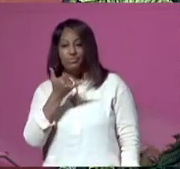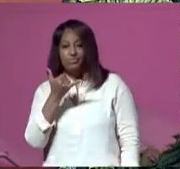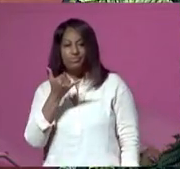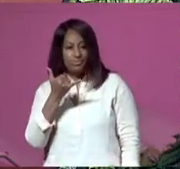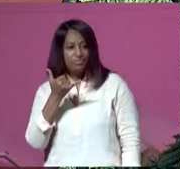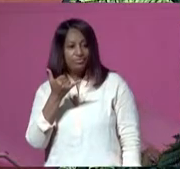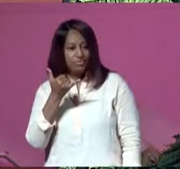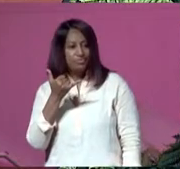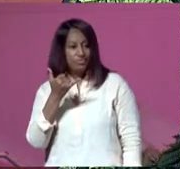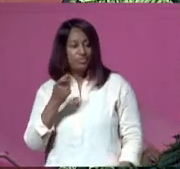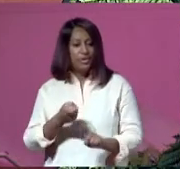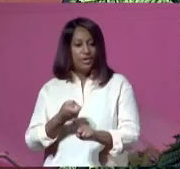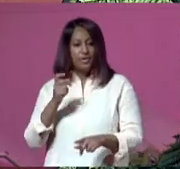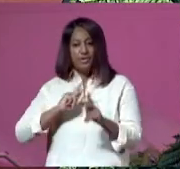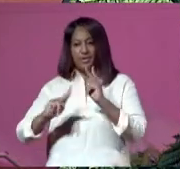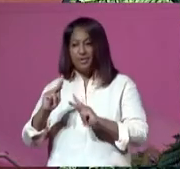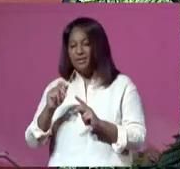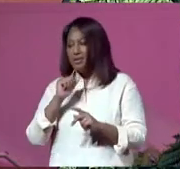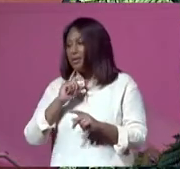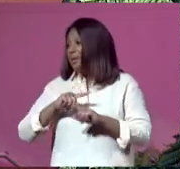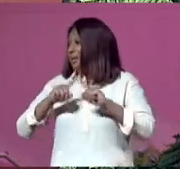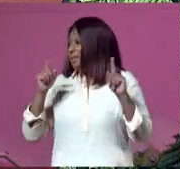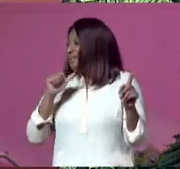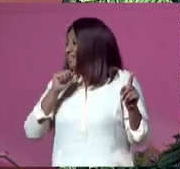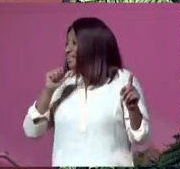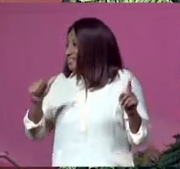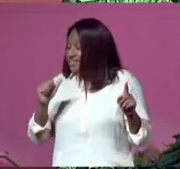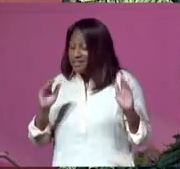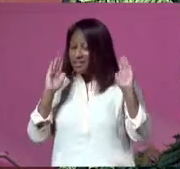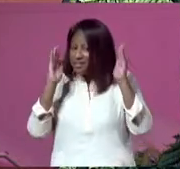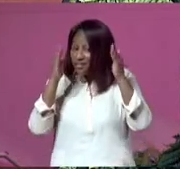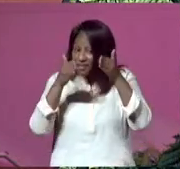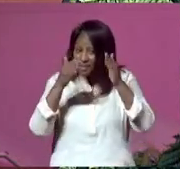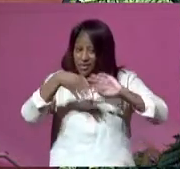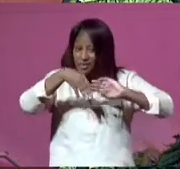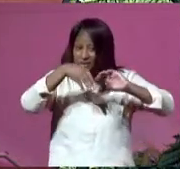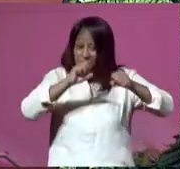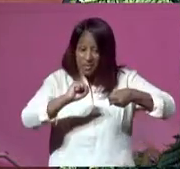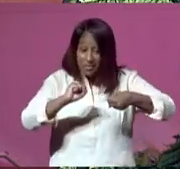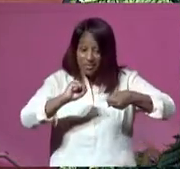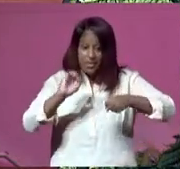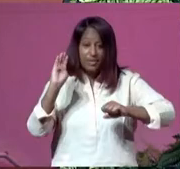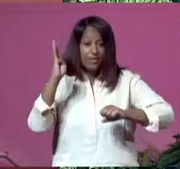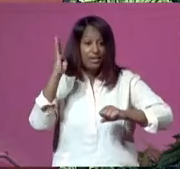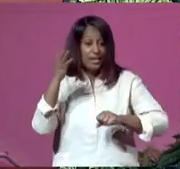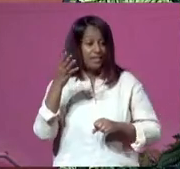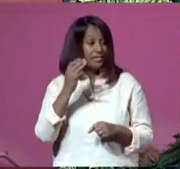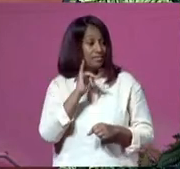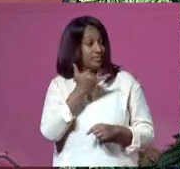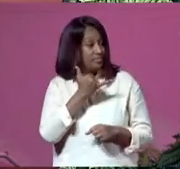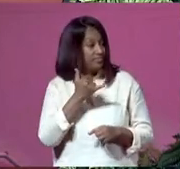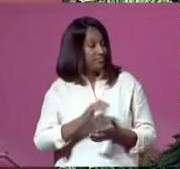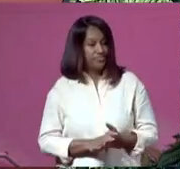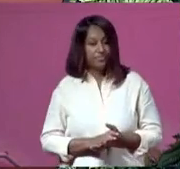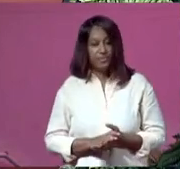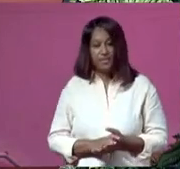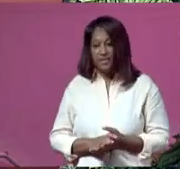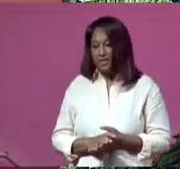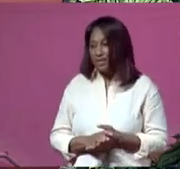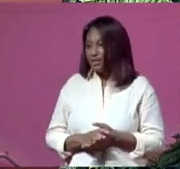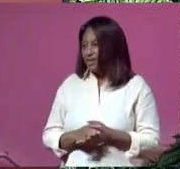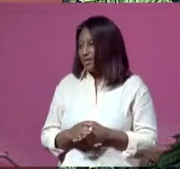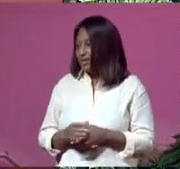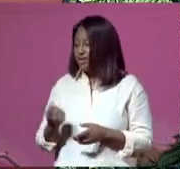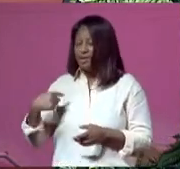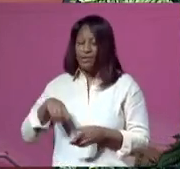made the badness. Y'all don't like this today. So we want to beat them over the head with